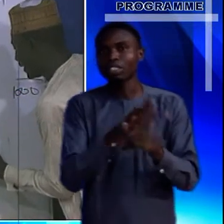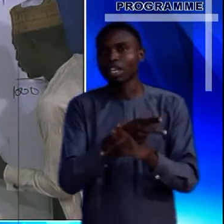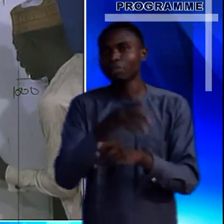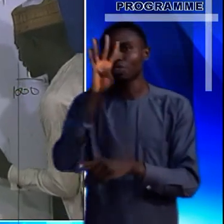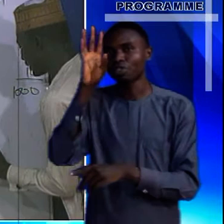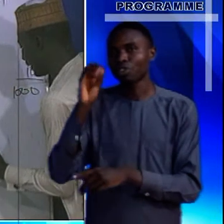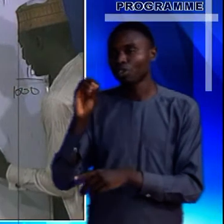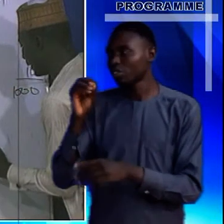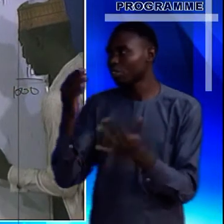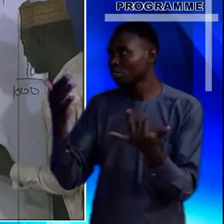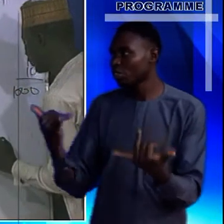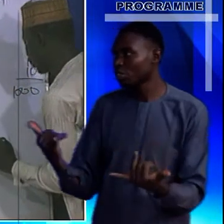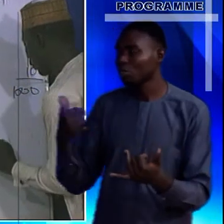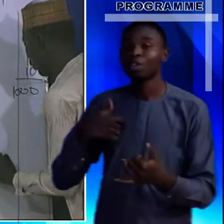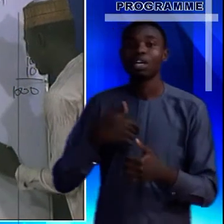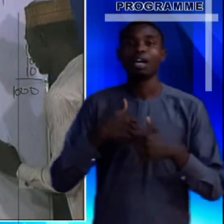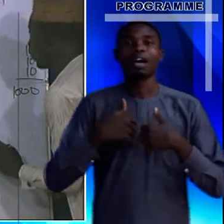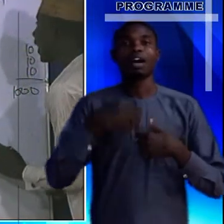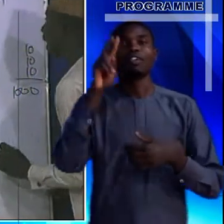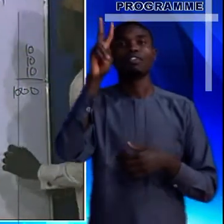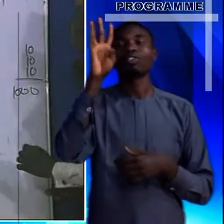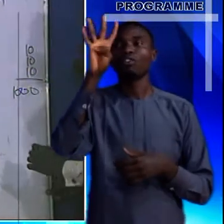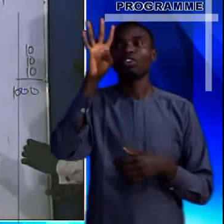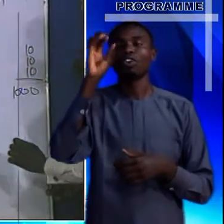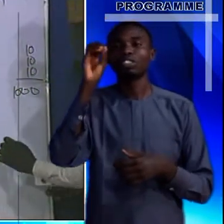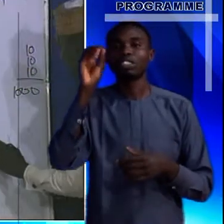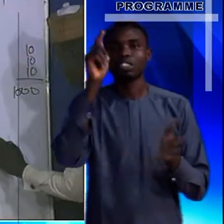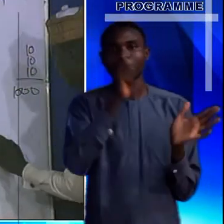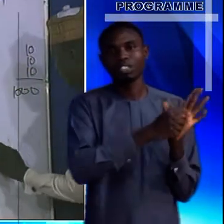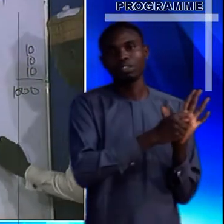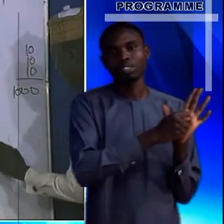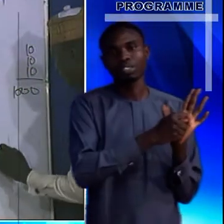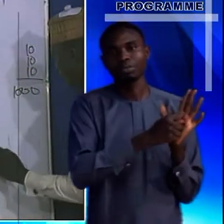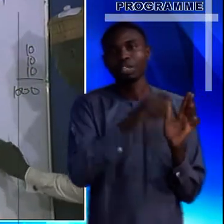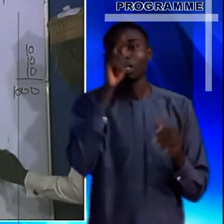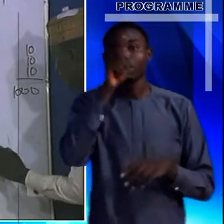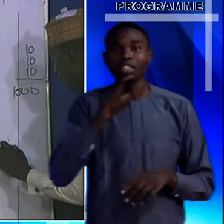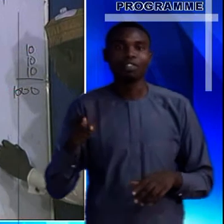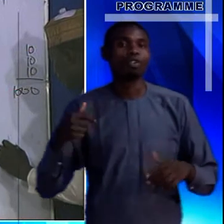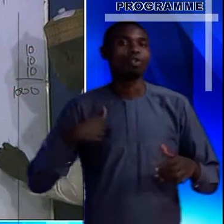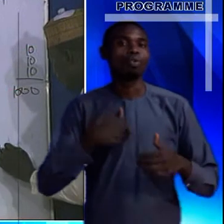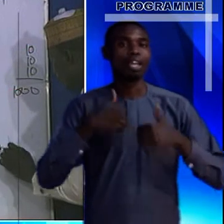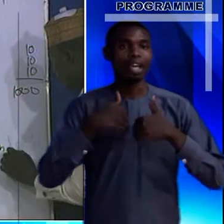meters in what? In only 1 kilometer.